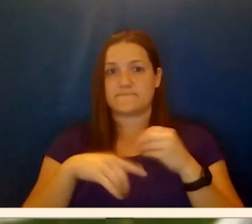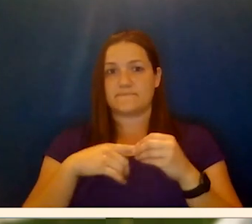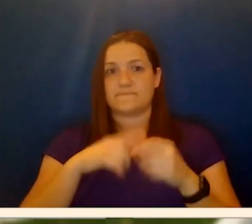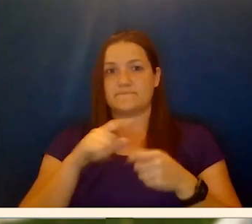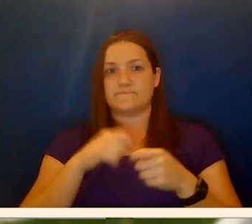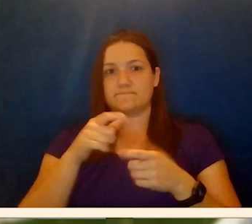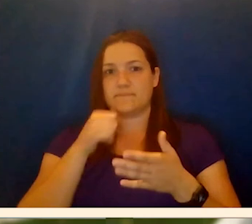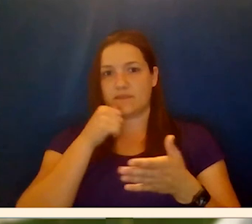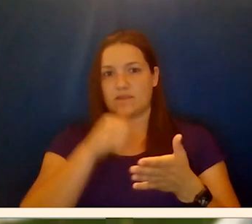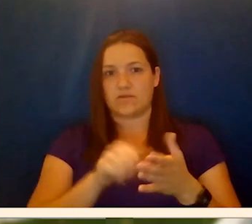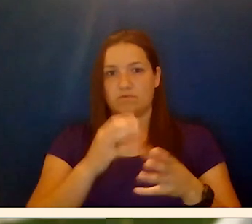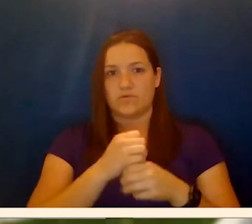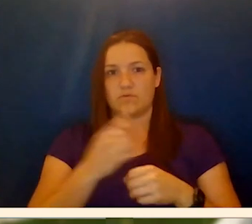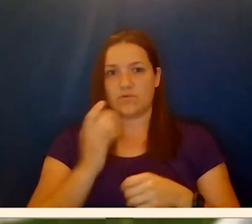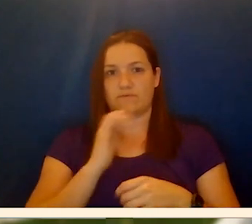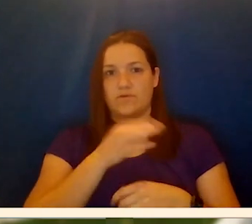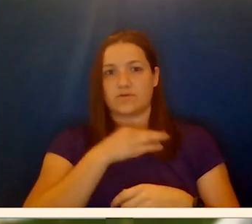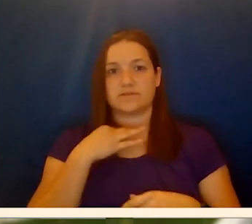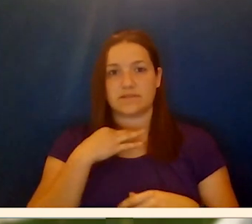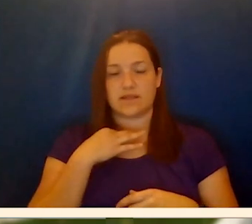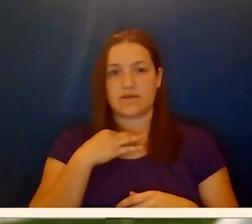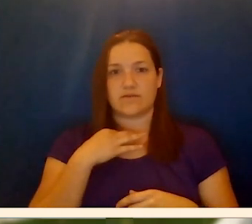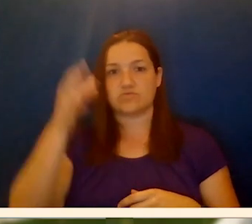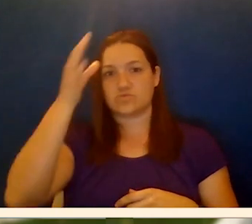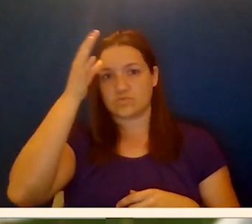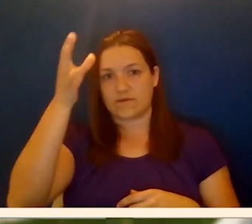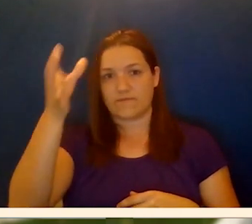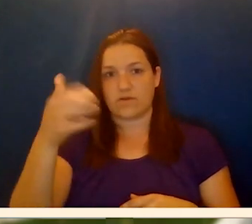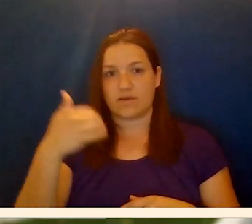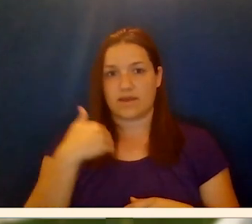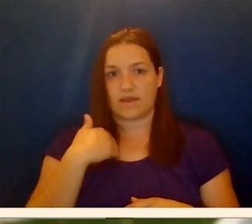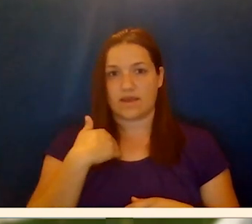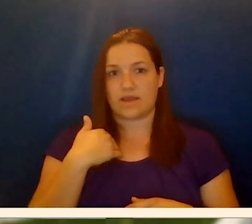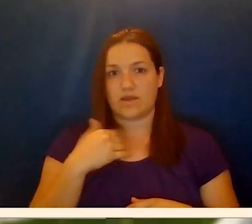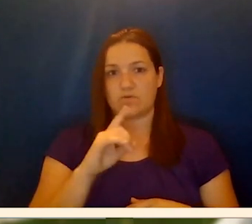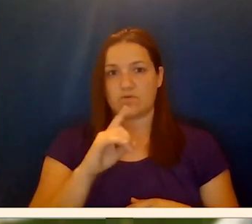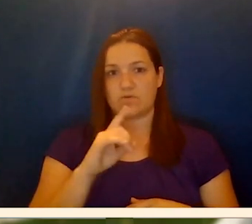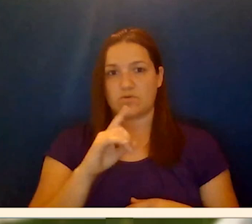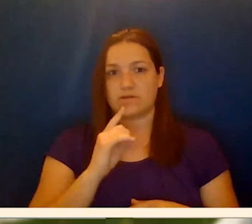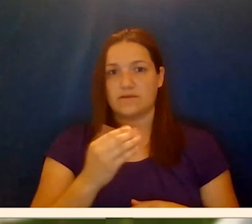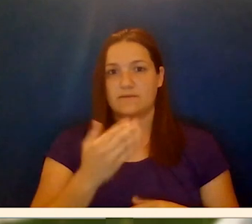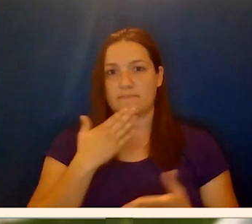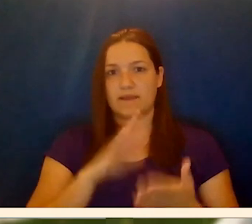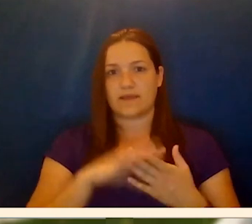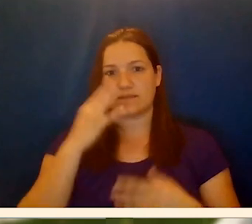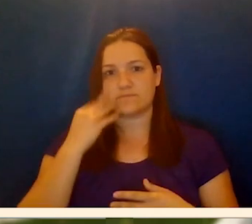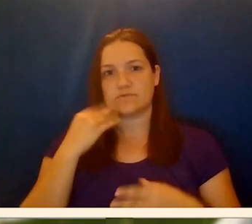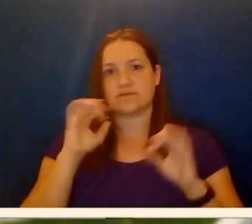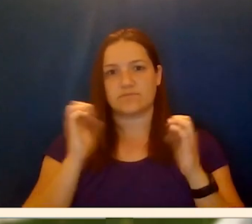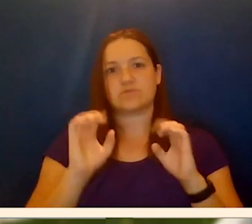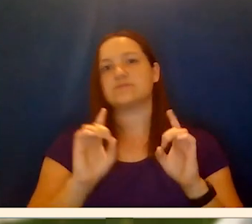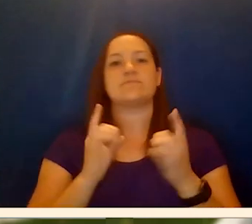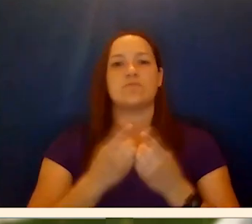letter that we received from one of our employees whose grandfather had a very disappointing experience in the emergency department, and it was